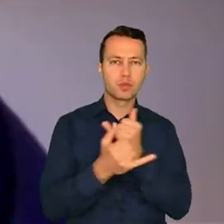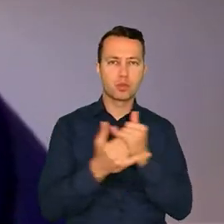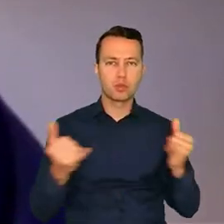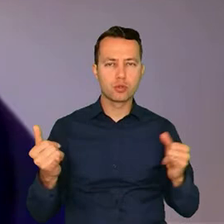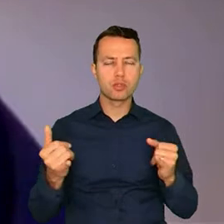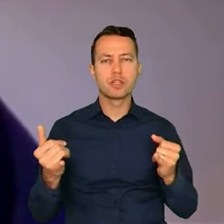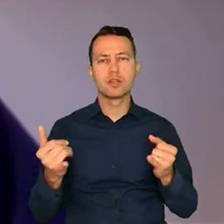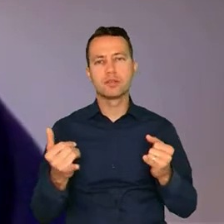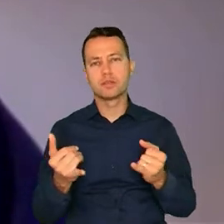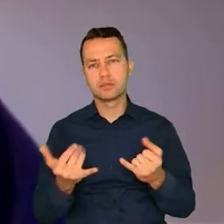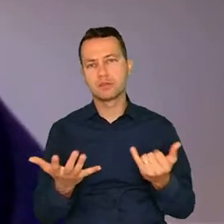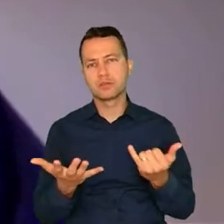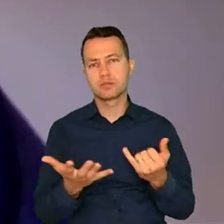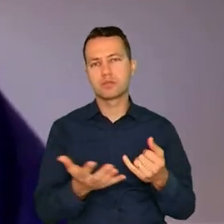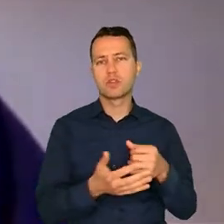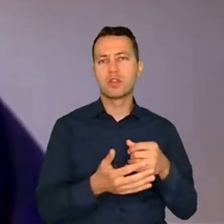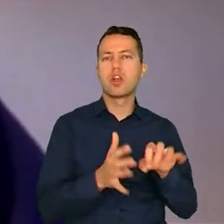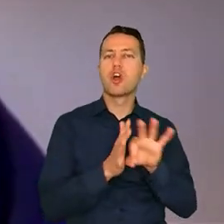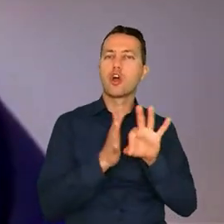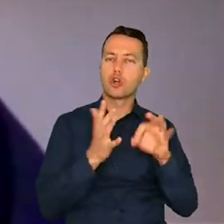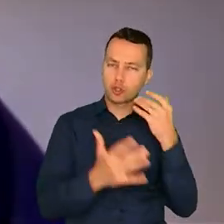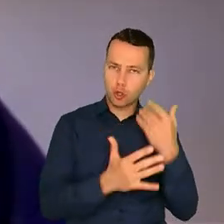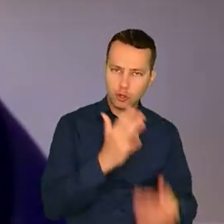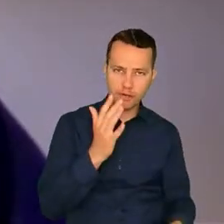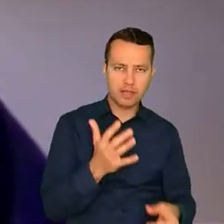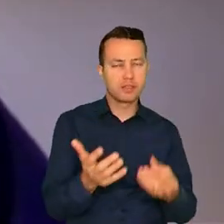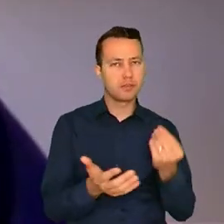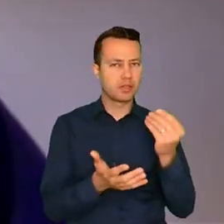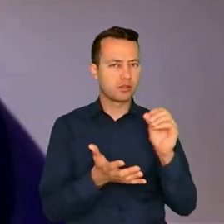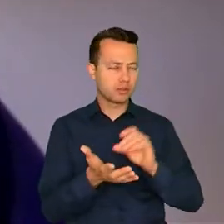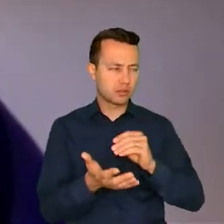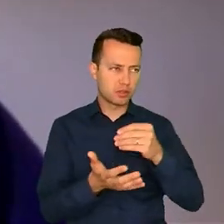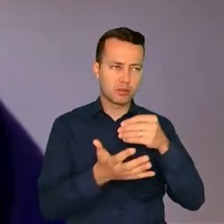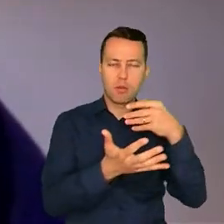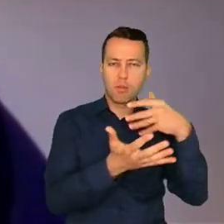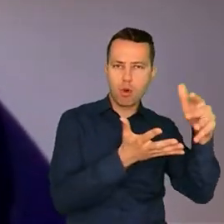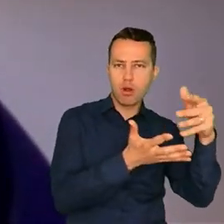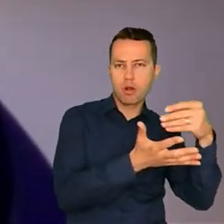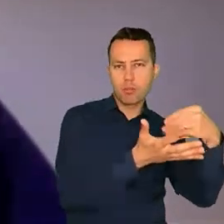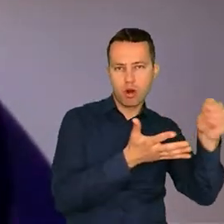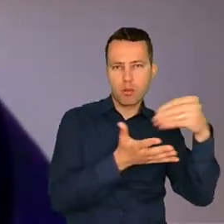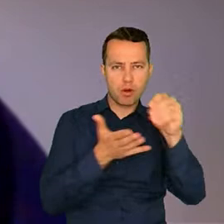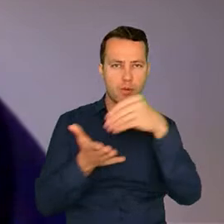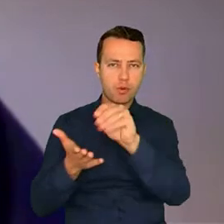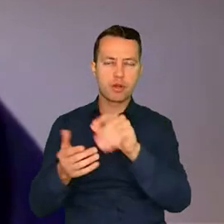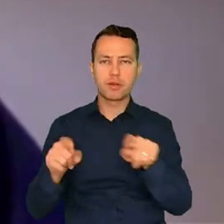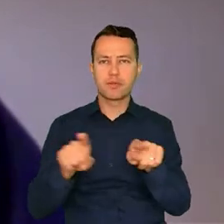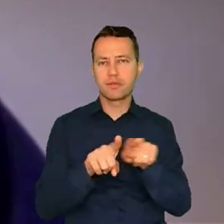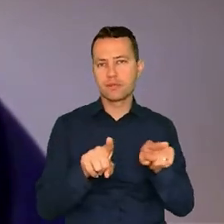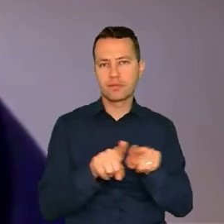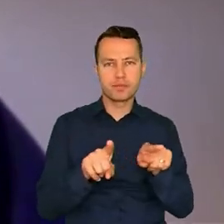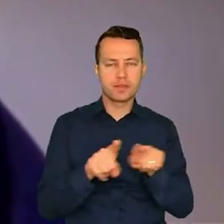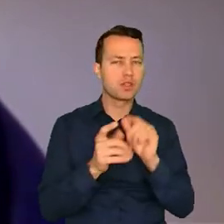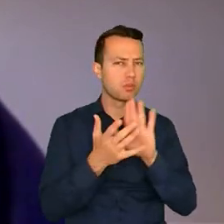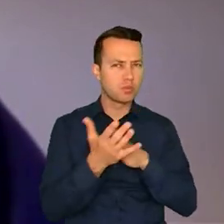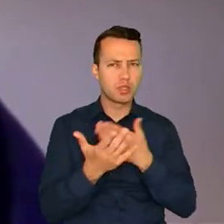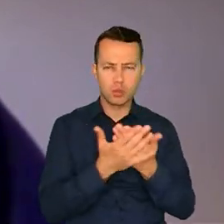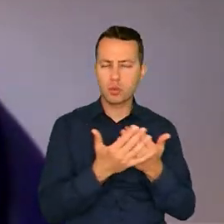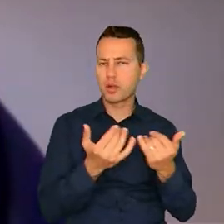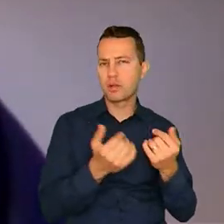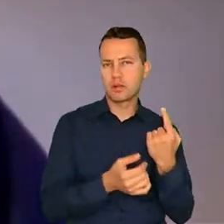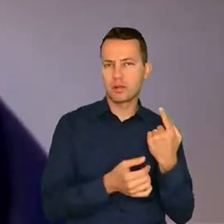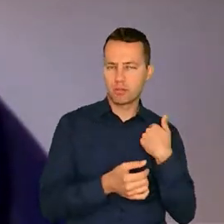with payment of high damages because of the harms that will happen. Deepwater Horizon is a